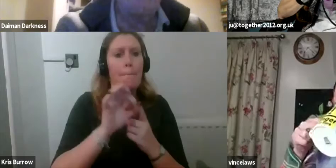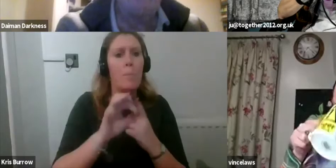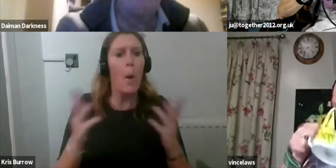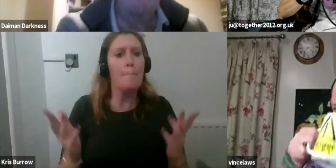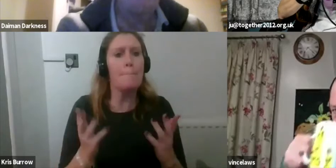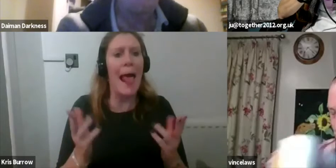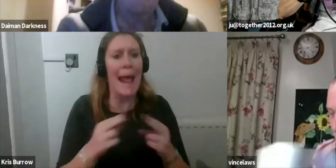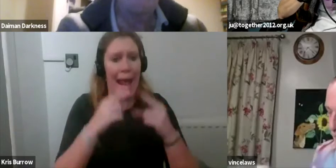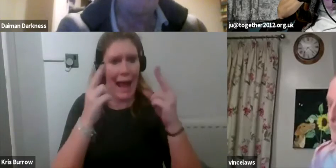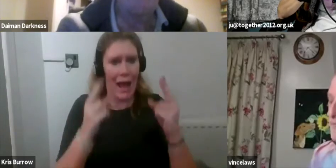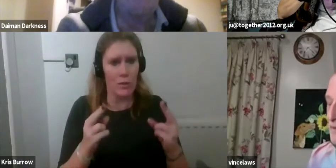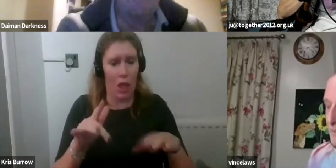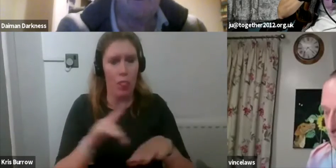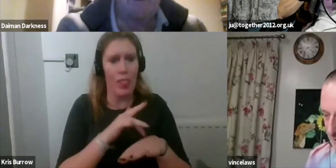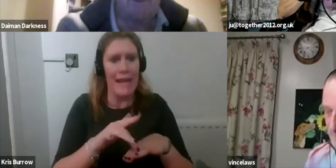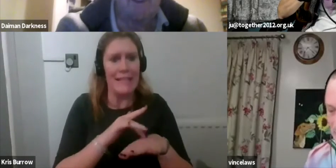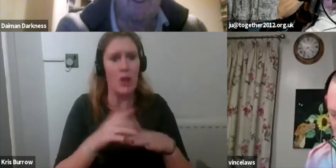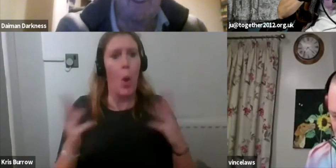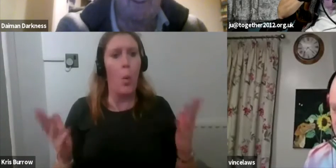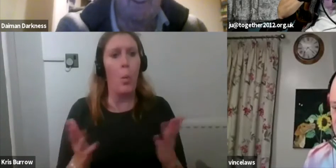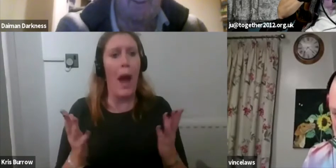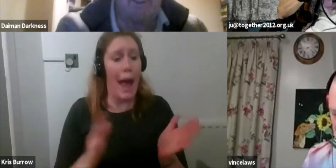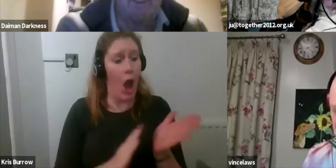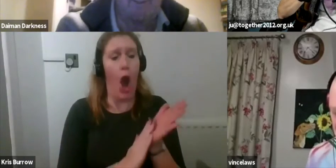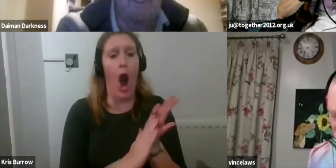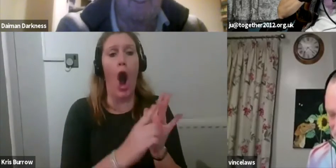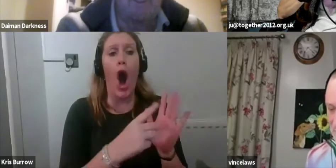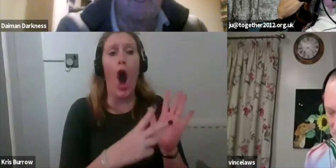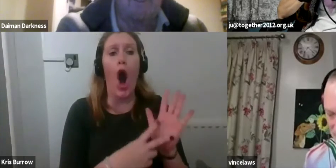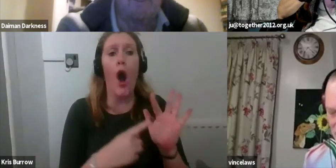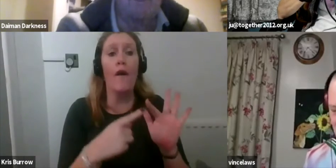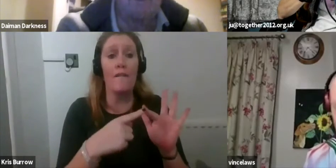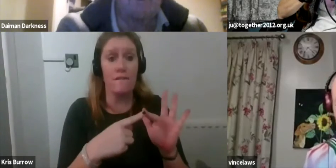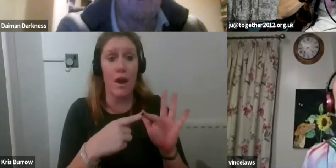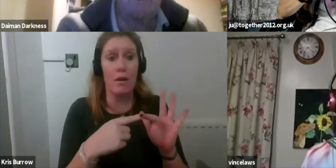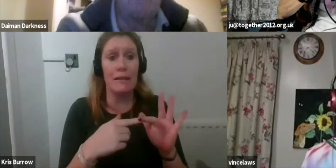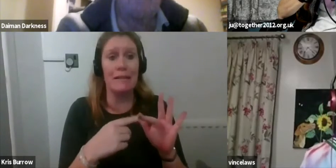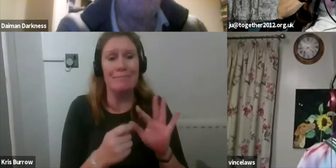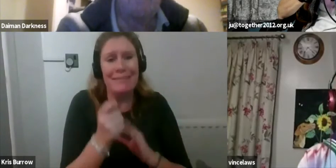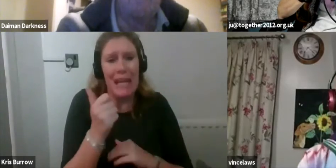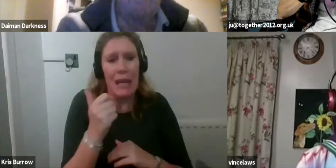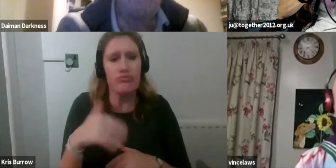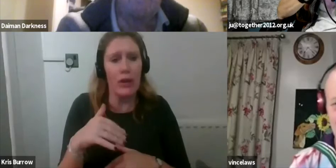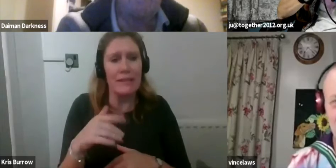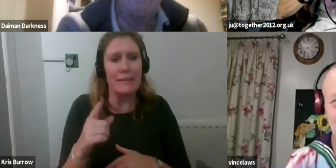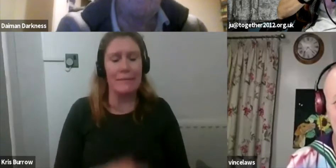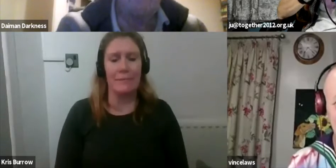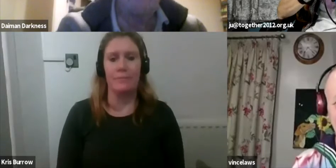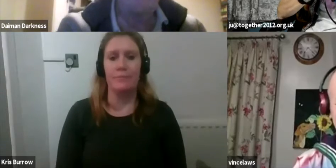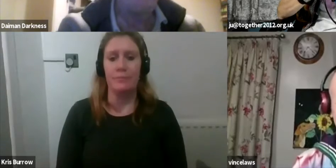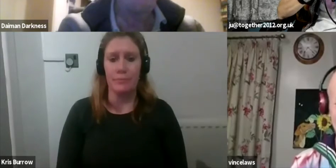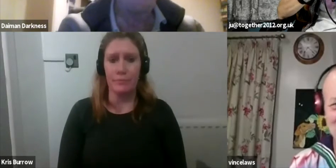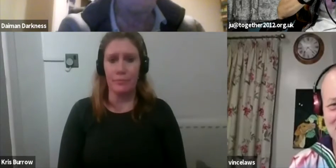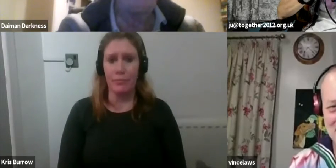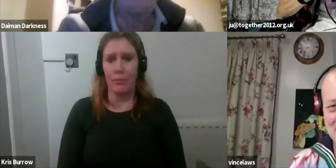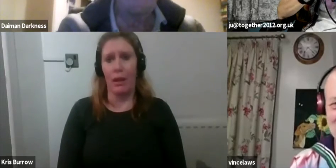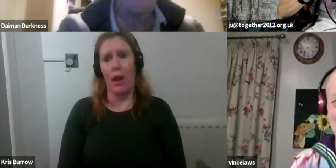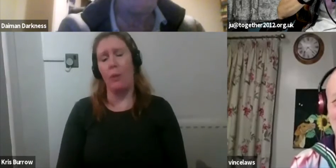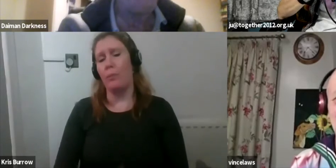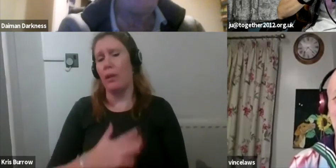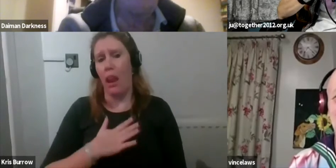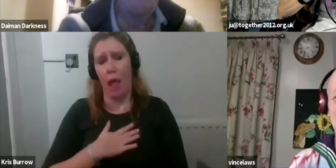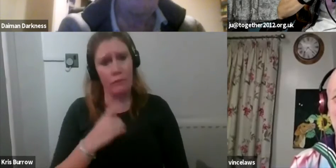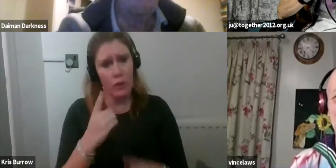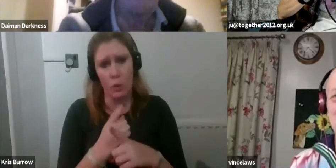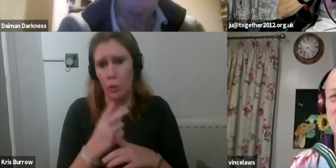Hove. This just gets better and better. Guys, I could talk to you all night and I would absolutely love to.